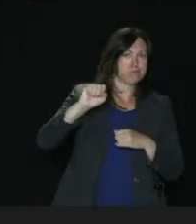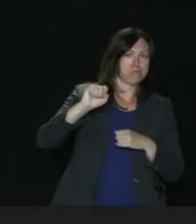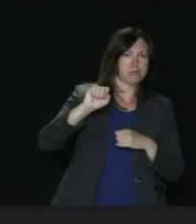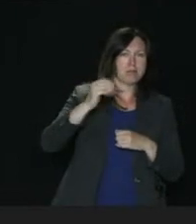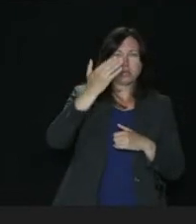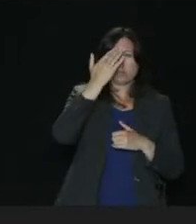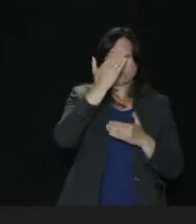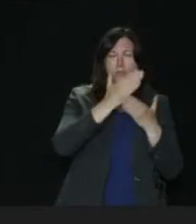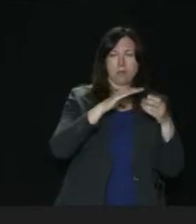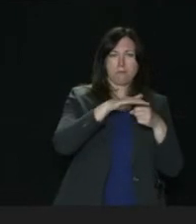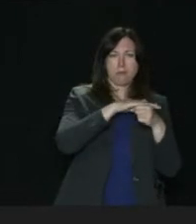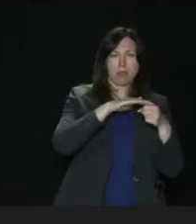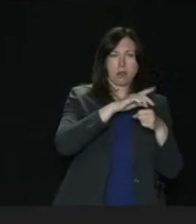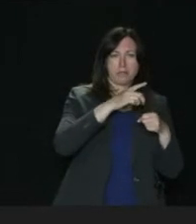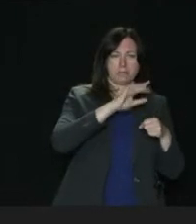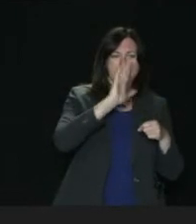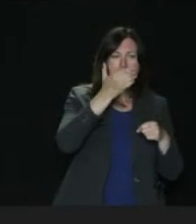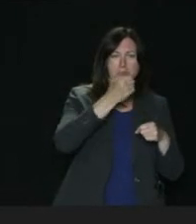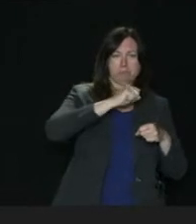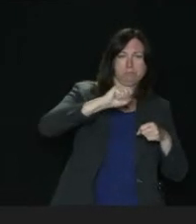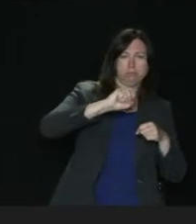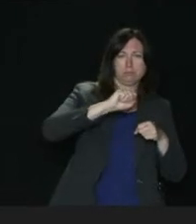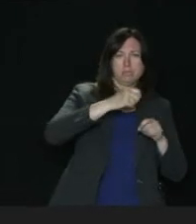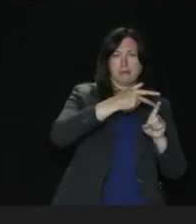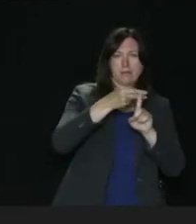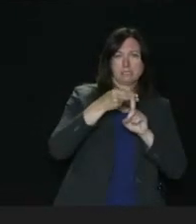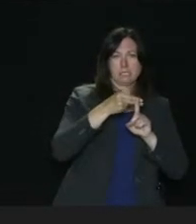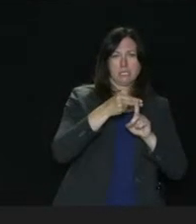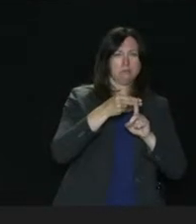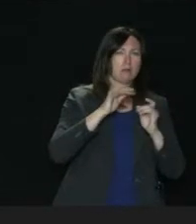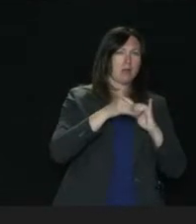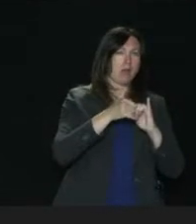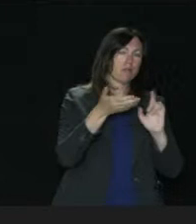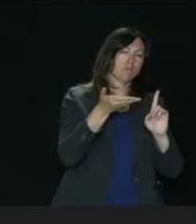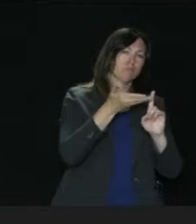of hesitancy, and what are we doing to try and address that?